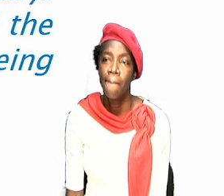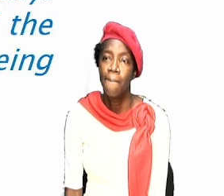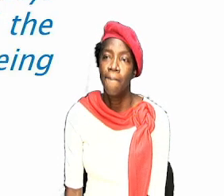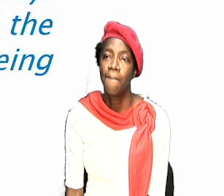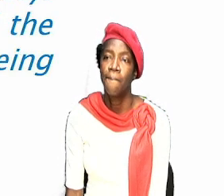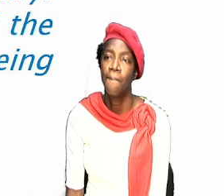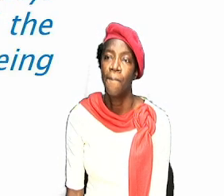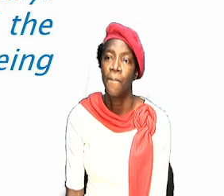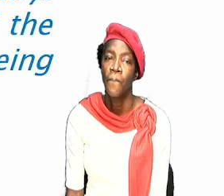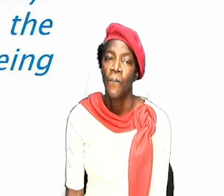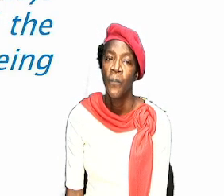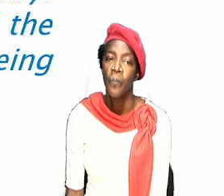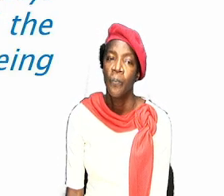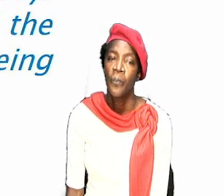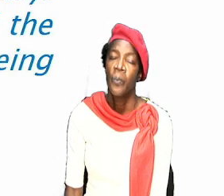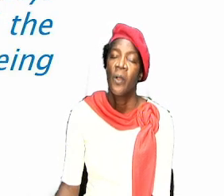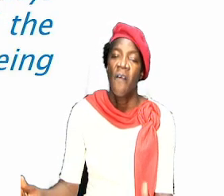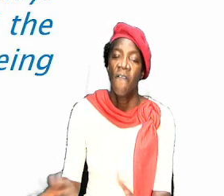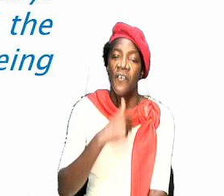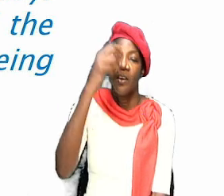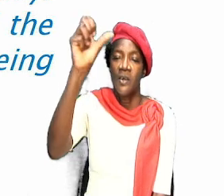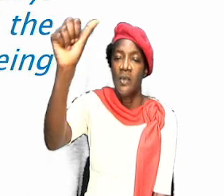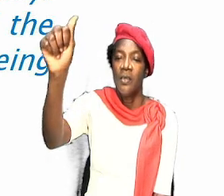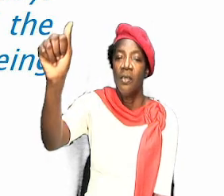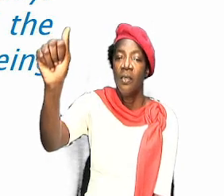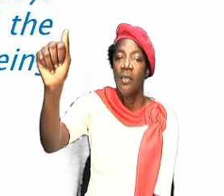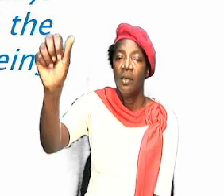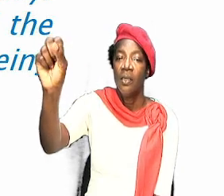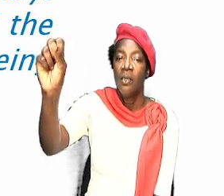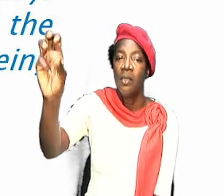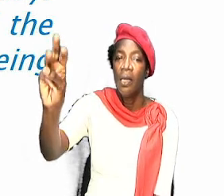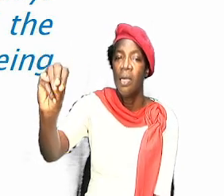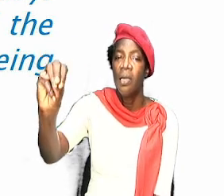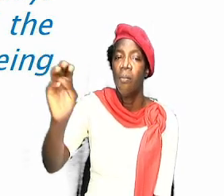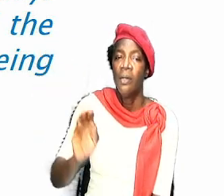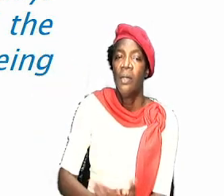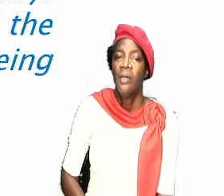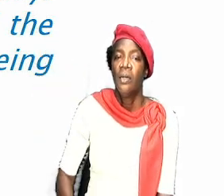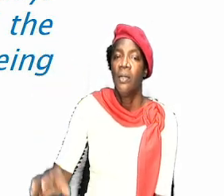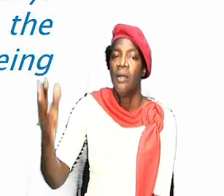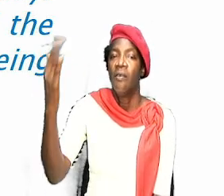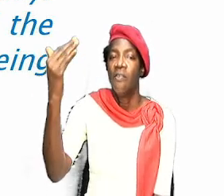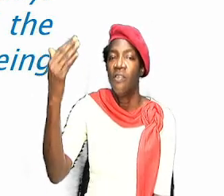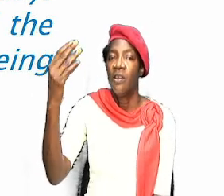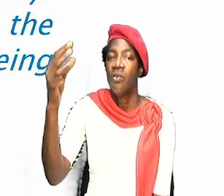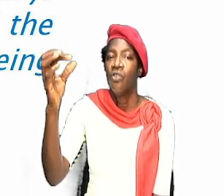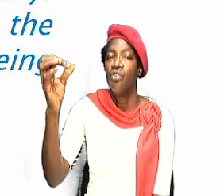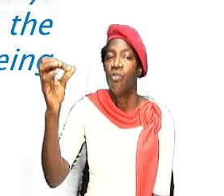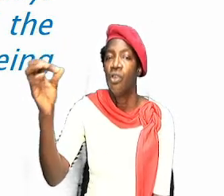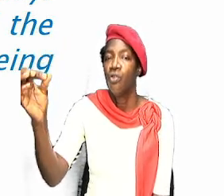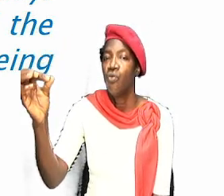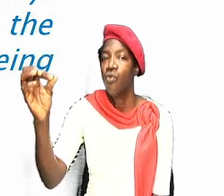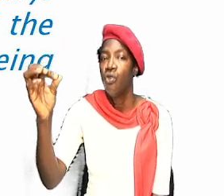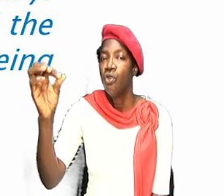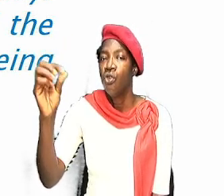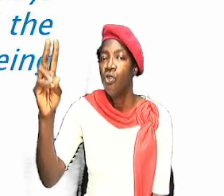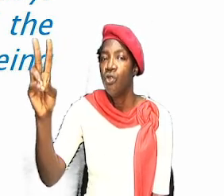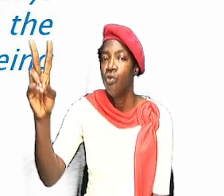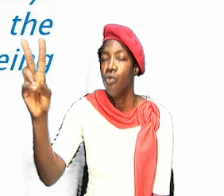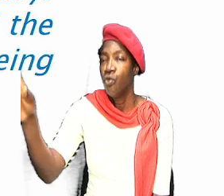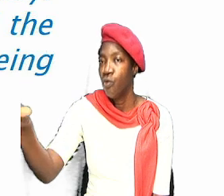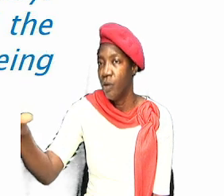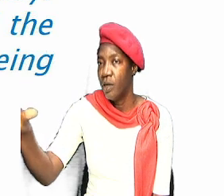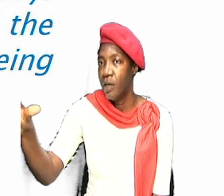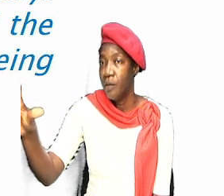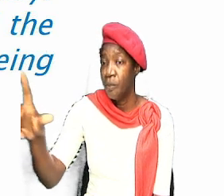So let us look at 1 Samuel 22, no, 15, 22 and 23. And Samuel said, had the Lord as great